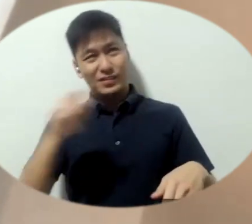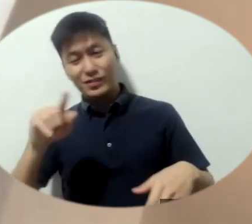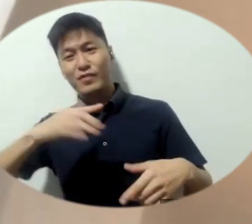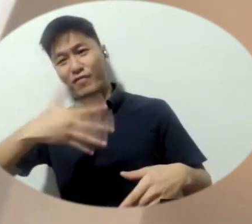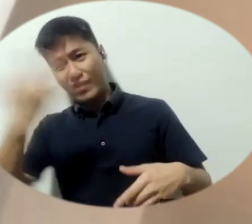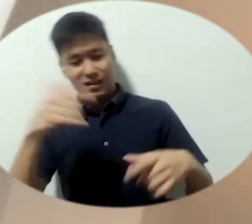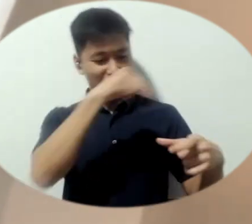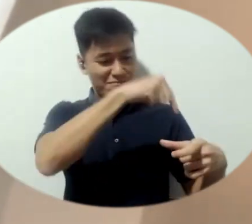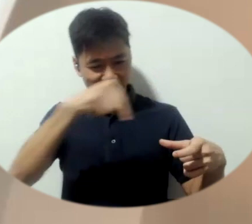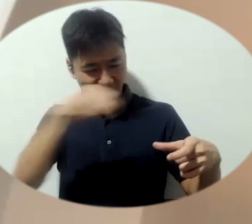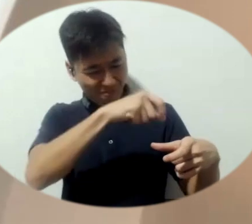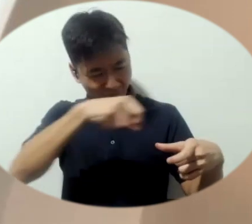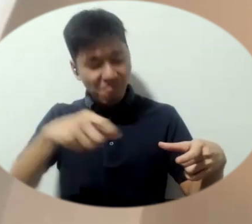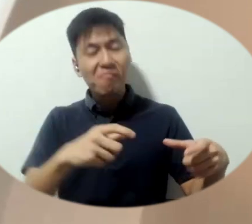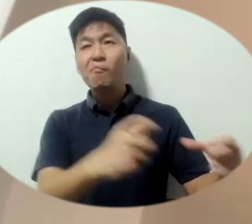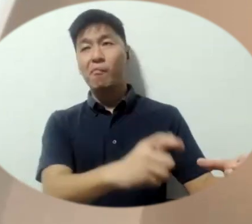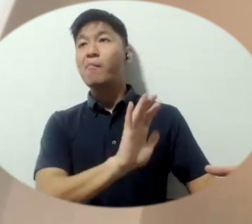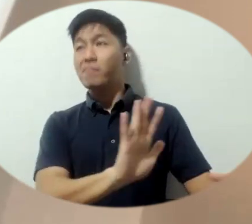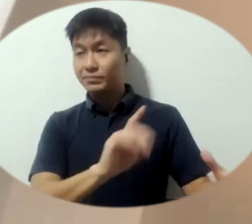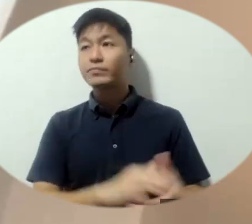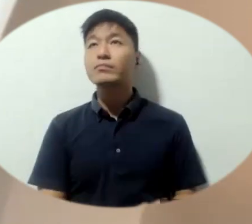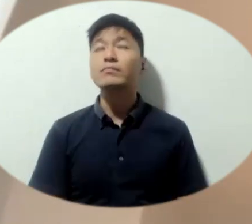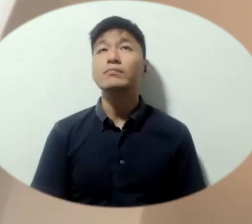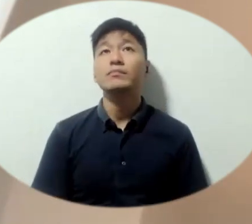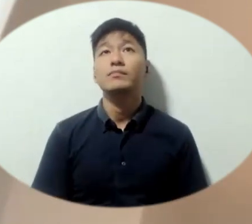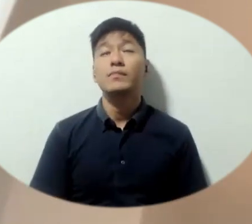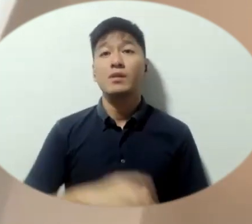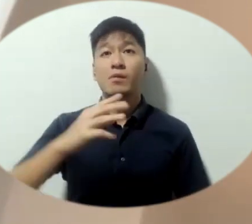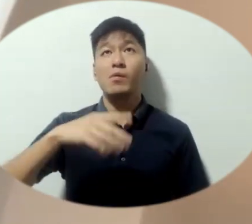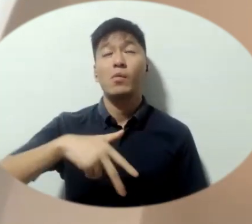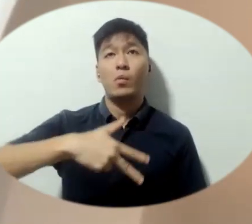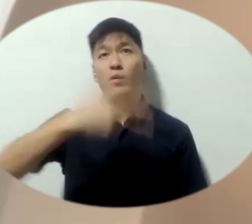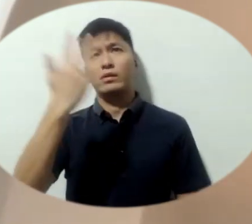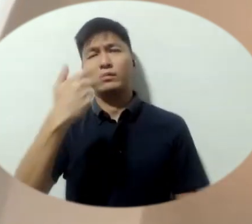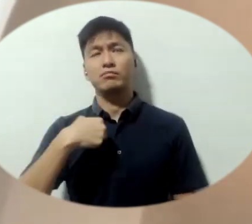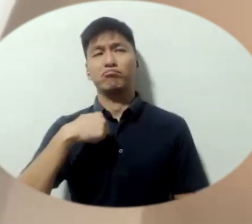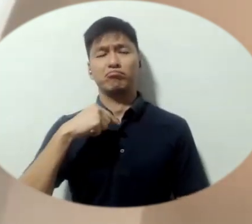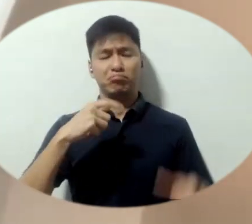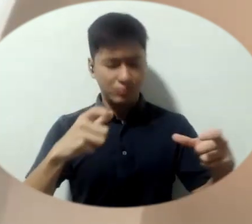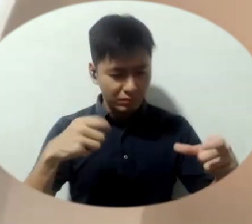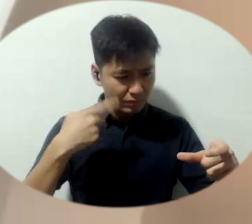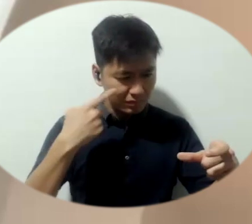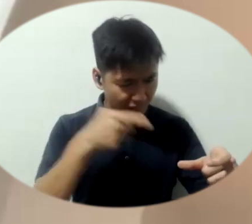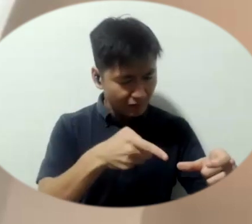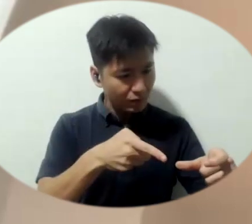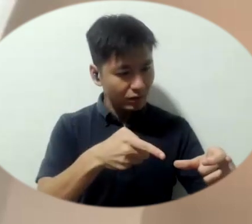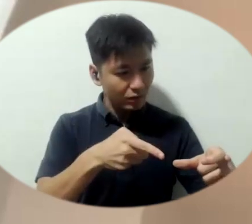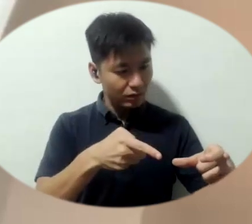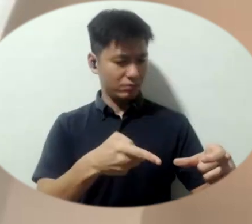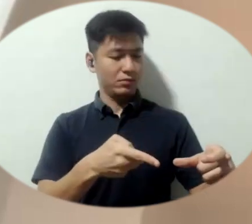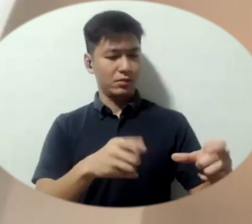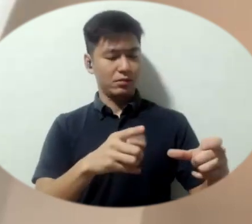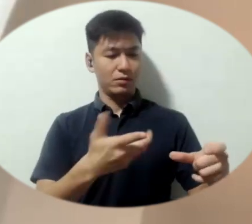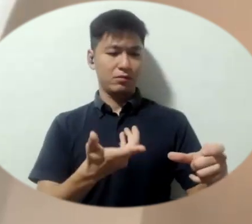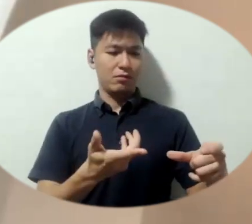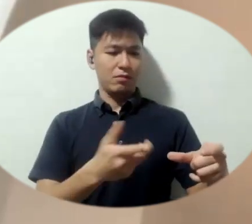some point, I think Wednesday, a few days later, I noticed that everything was wrong. One was empty, the other